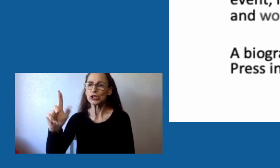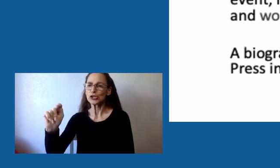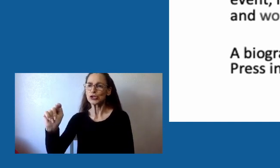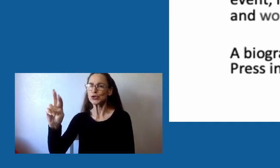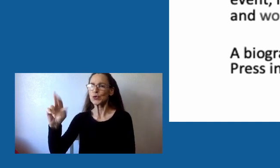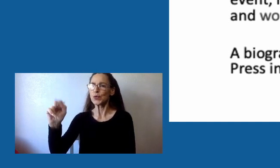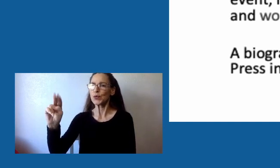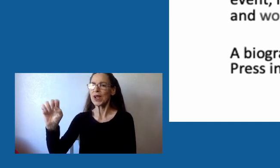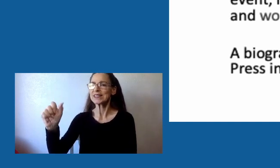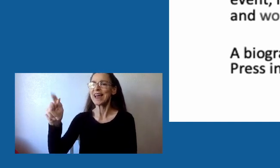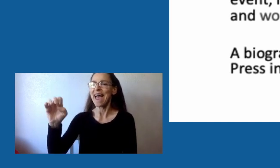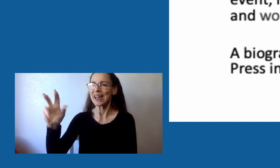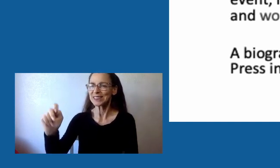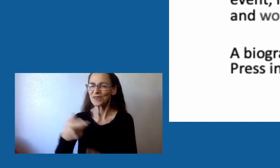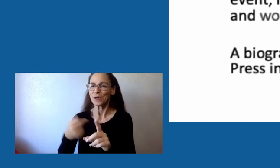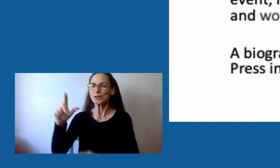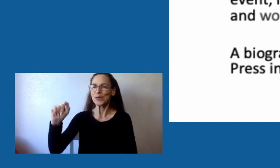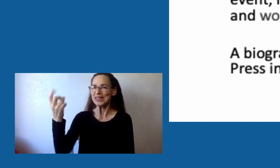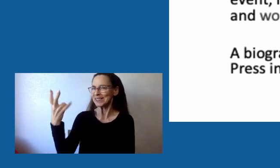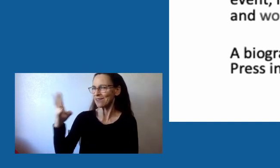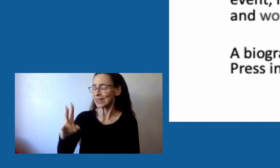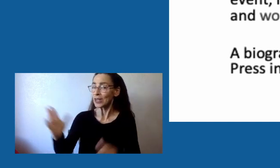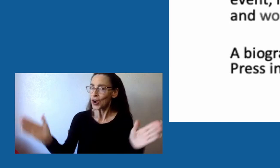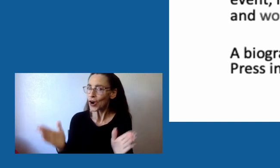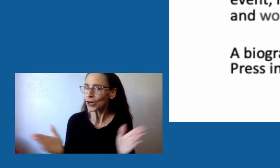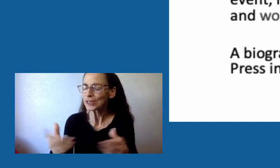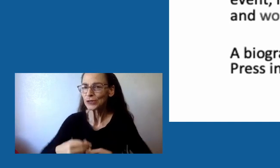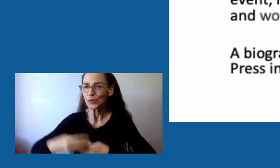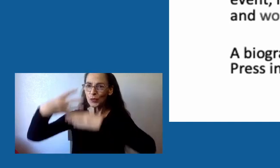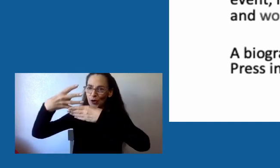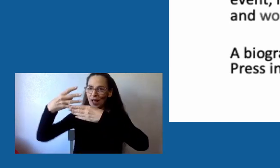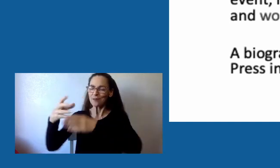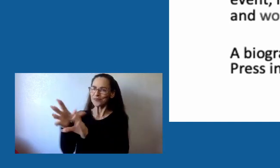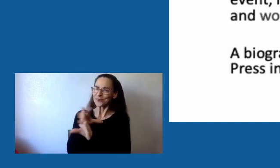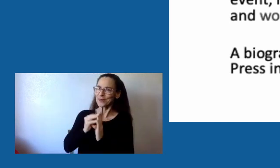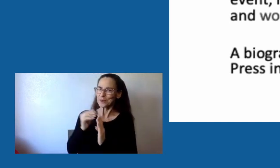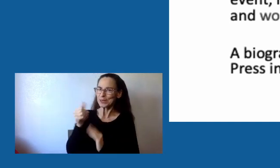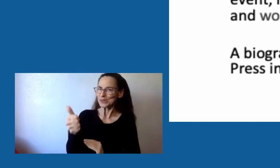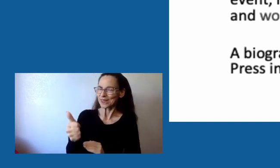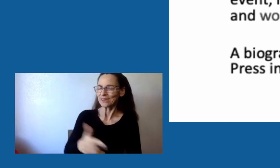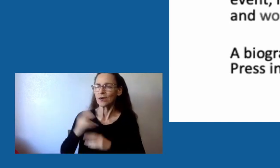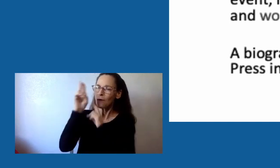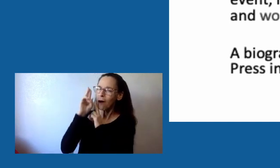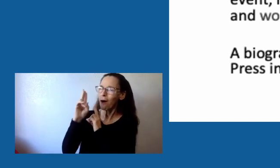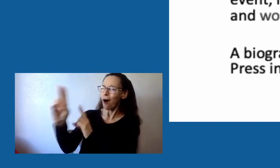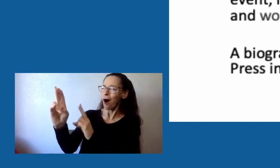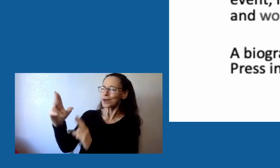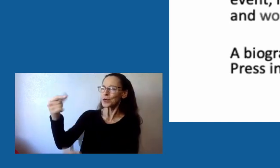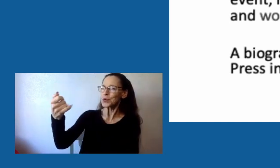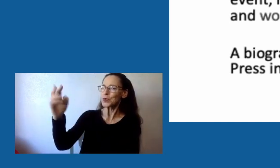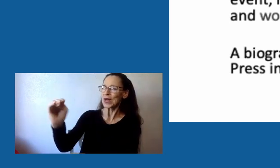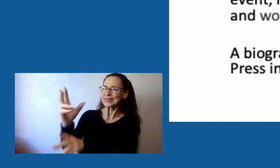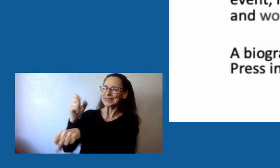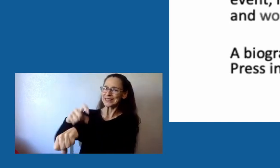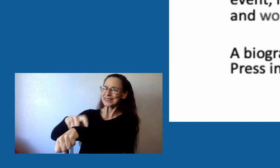Forest Press in 2017. I urge you to look it up and get a copy. And we are so honored Gwen is taking time out of